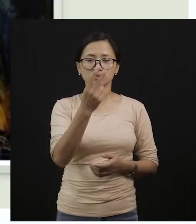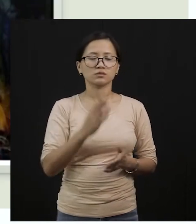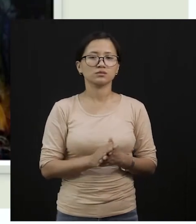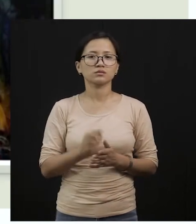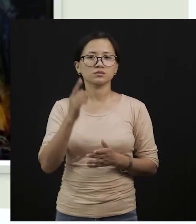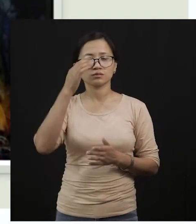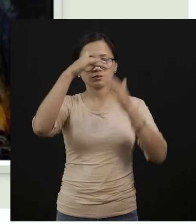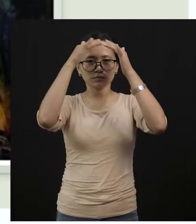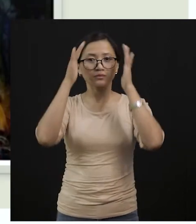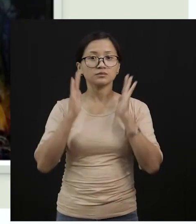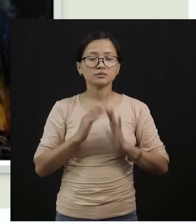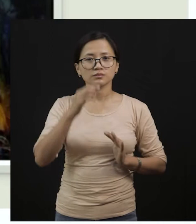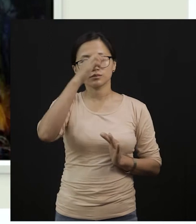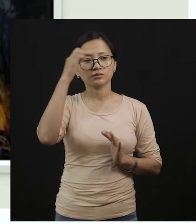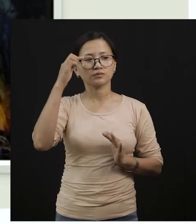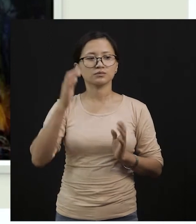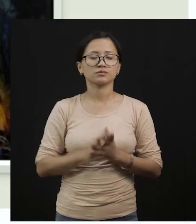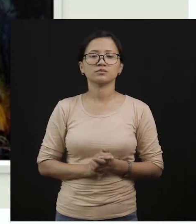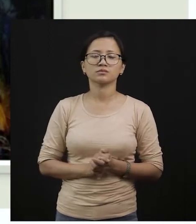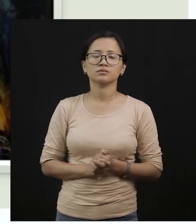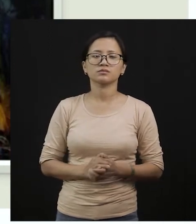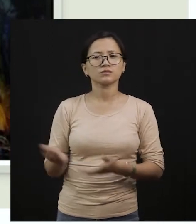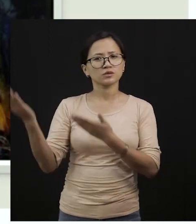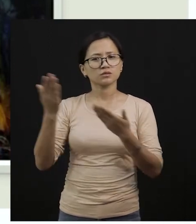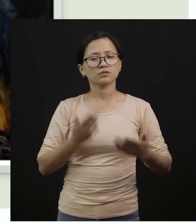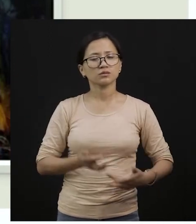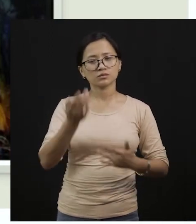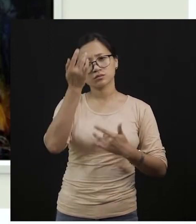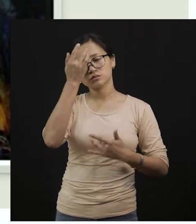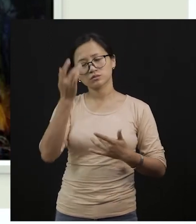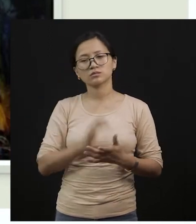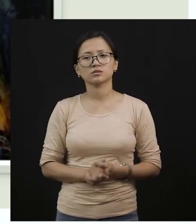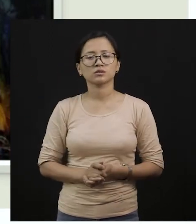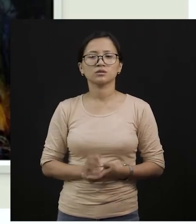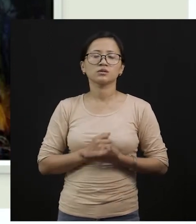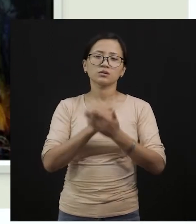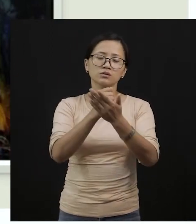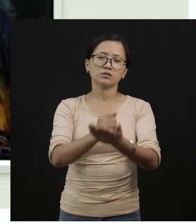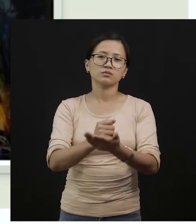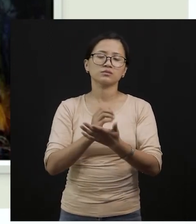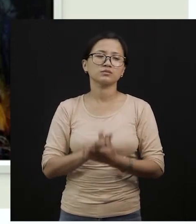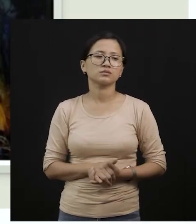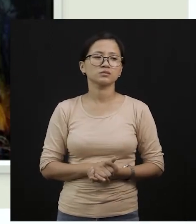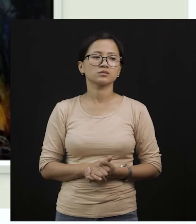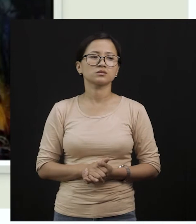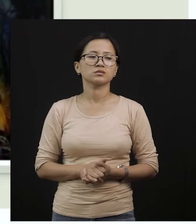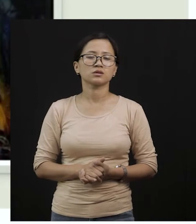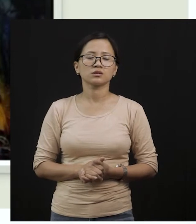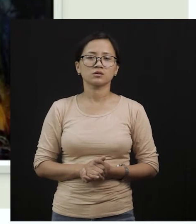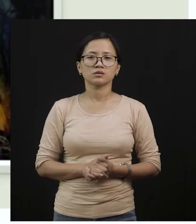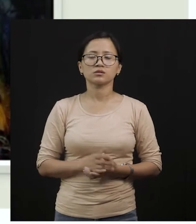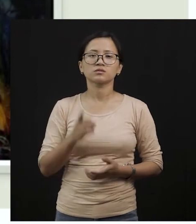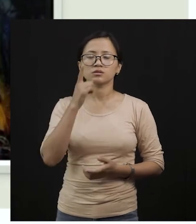can see of Mother Teresa, right? See, people are bringing the sick people to Mother Teresa so that she can help them. And she is